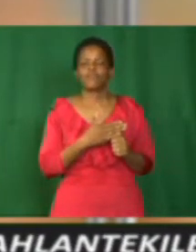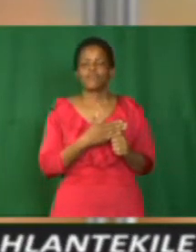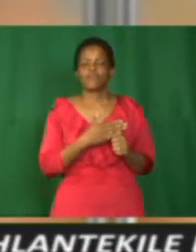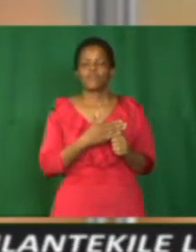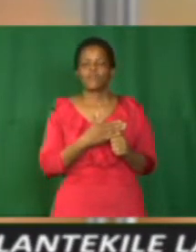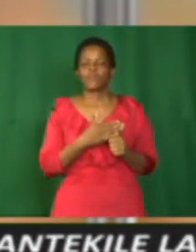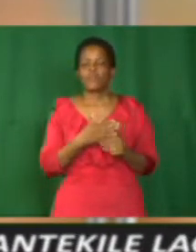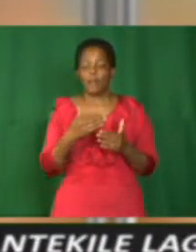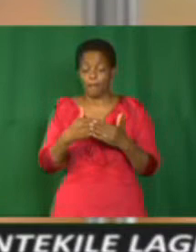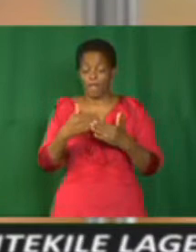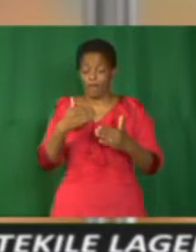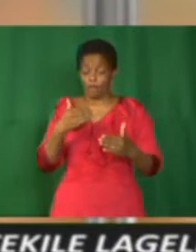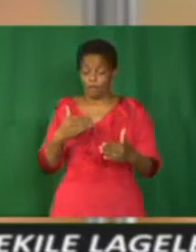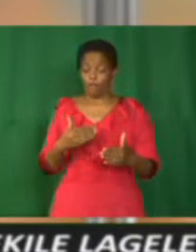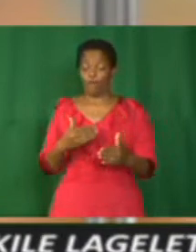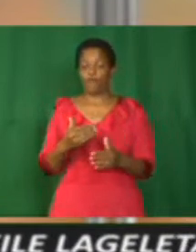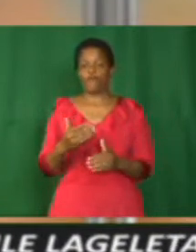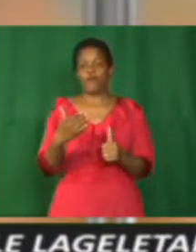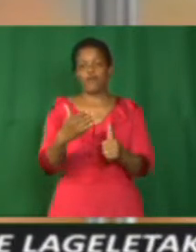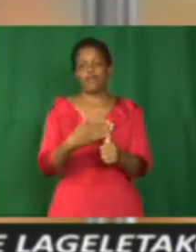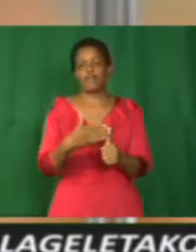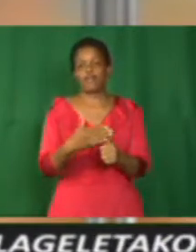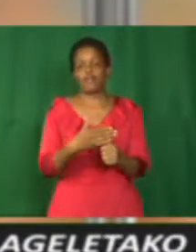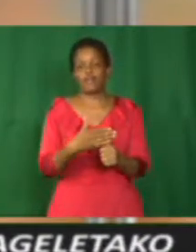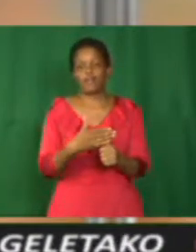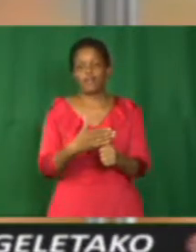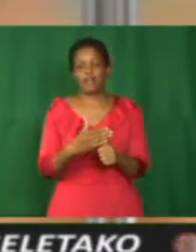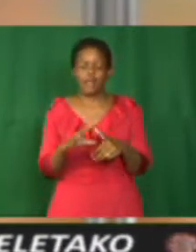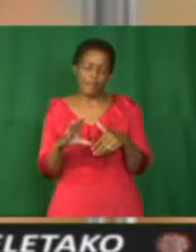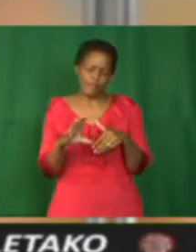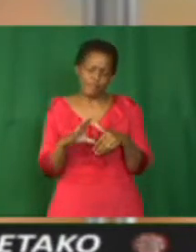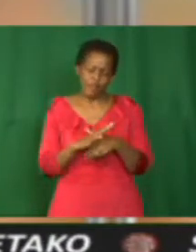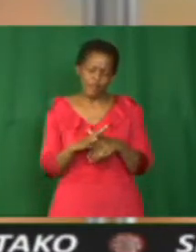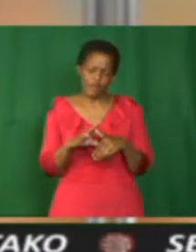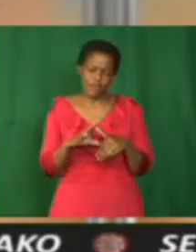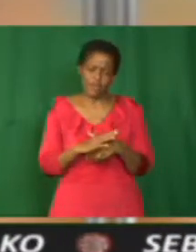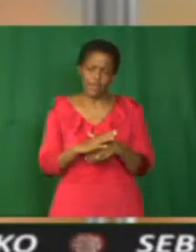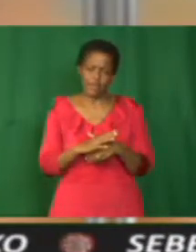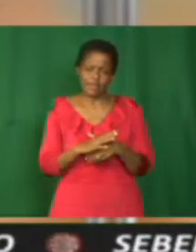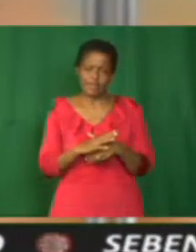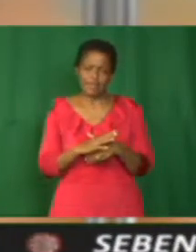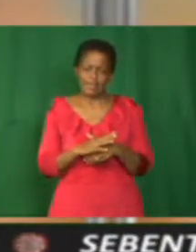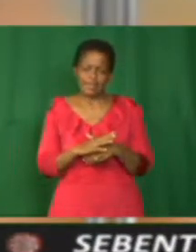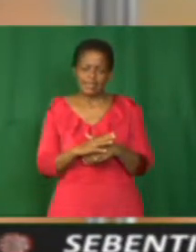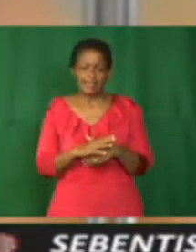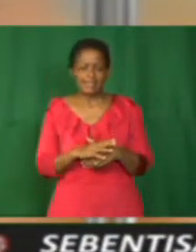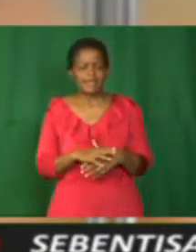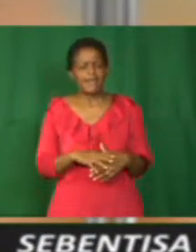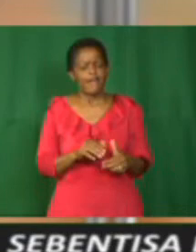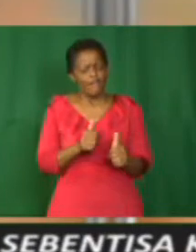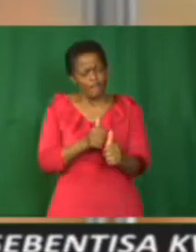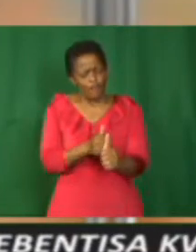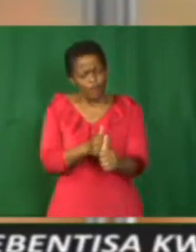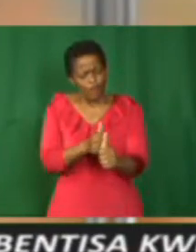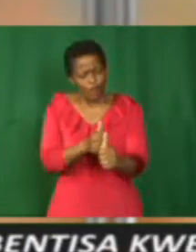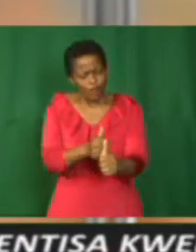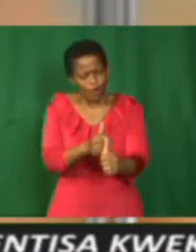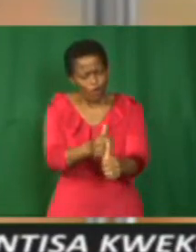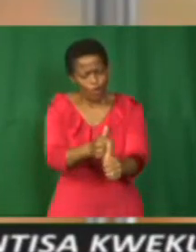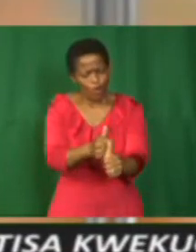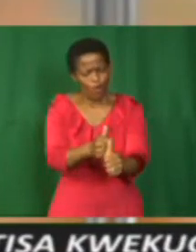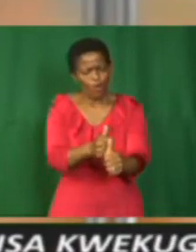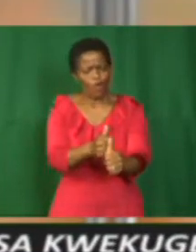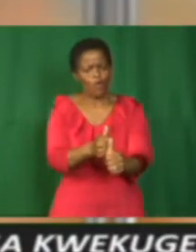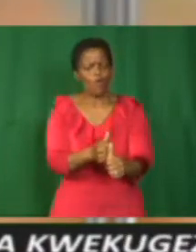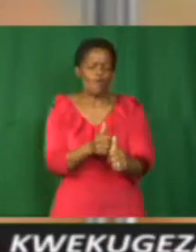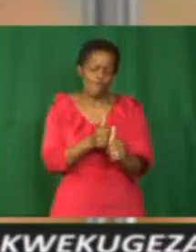those questions, we normally say it is important to read instructions carefully. Read those instructions. They